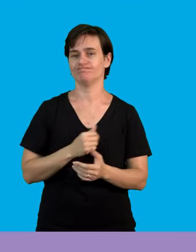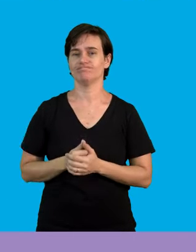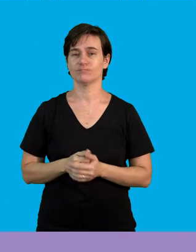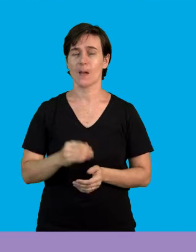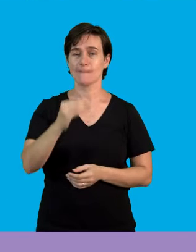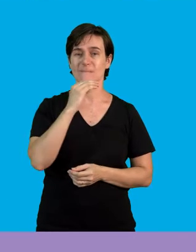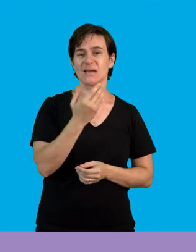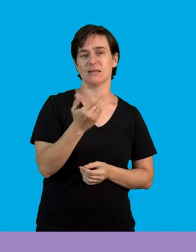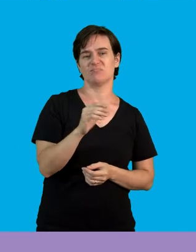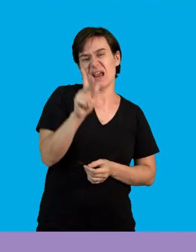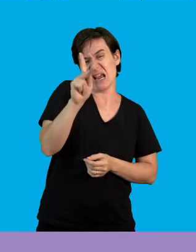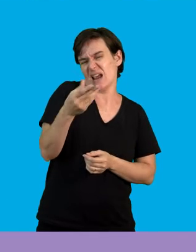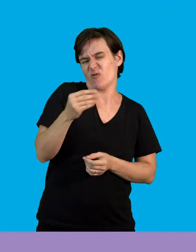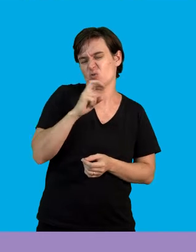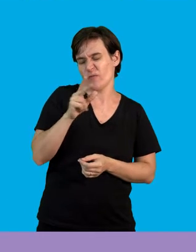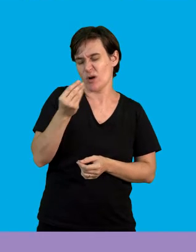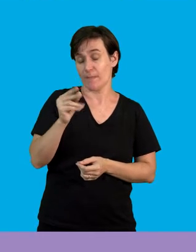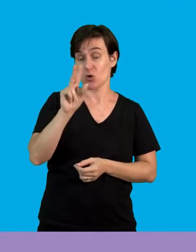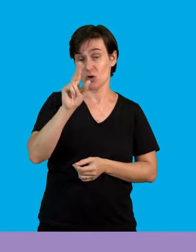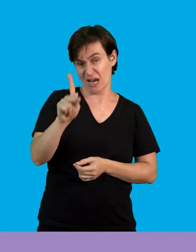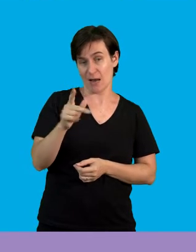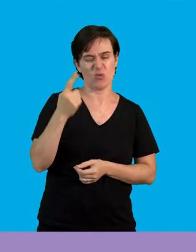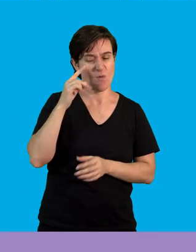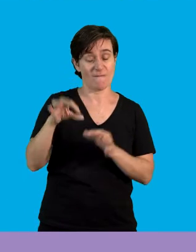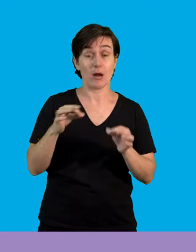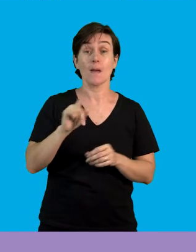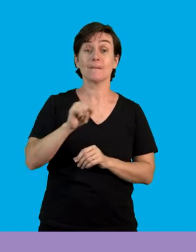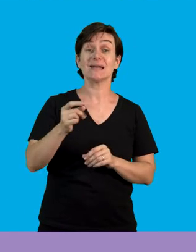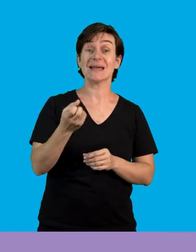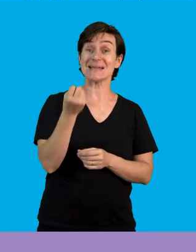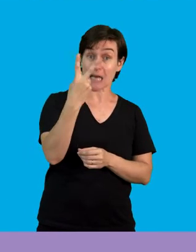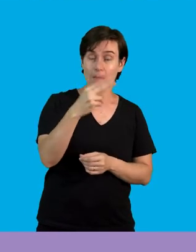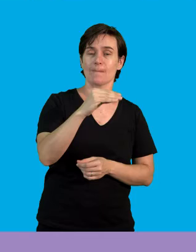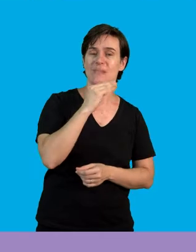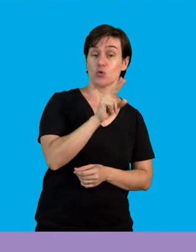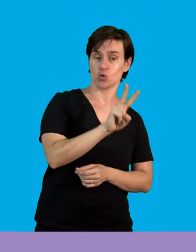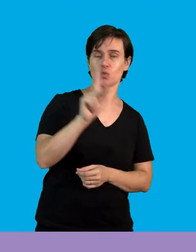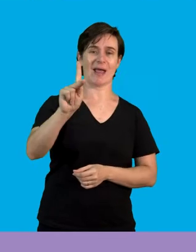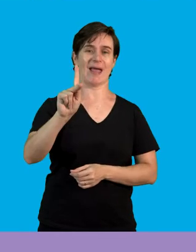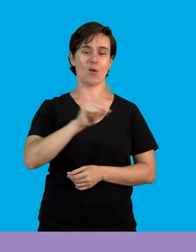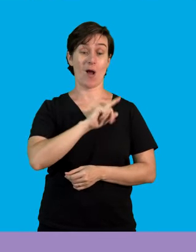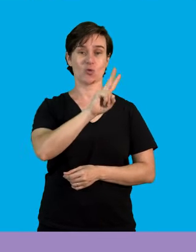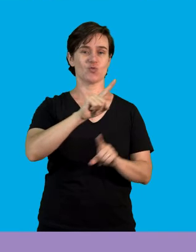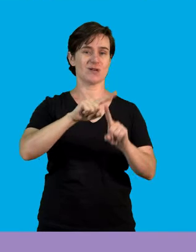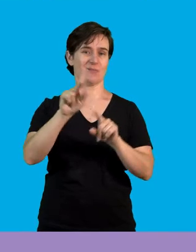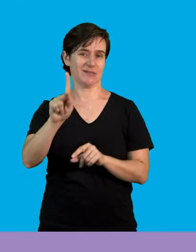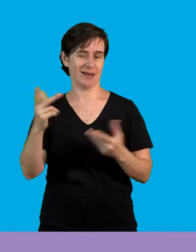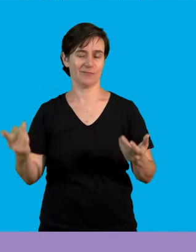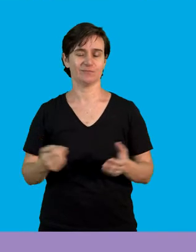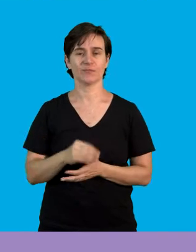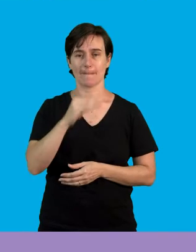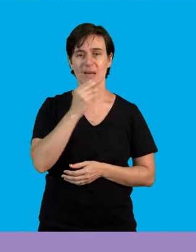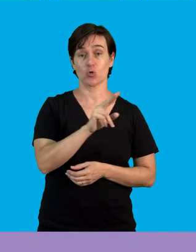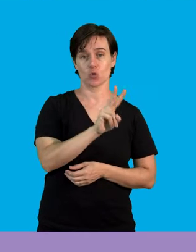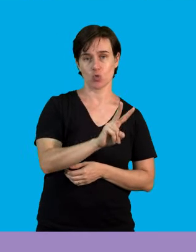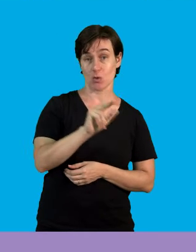means the number is k and we don't know its value, but it will be doubled. Therefore, because it is doubled, it means